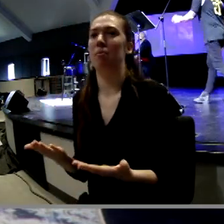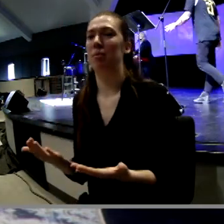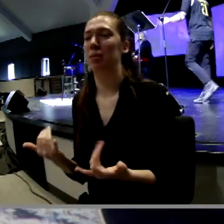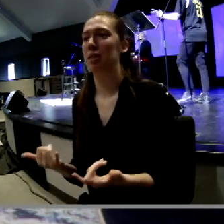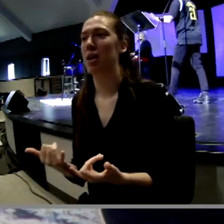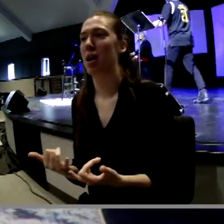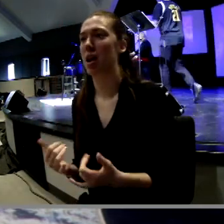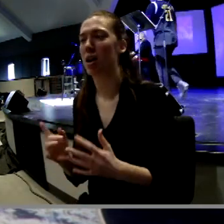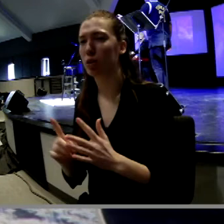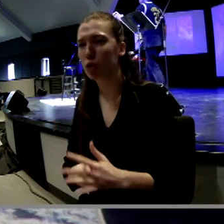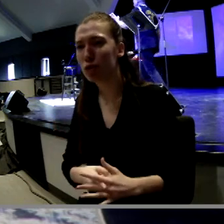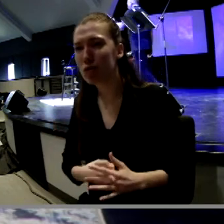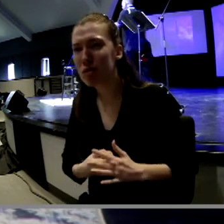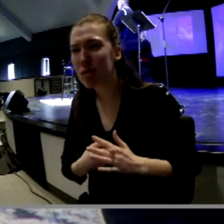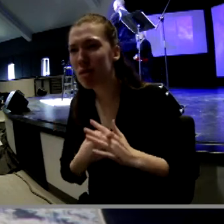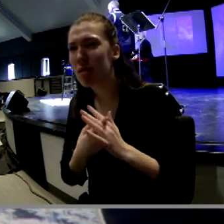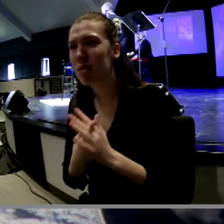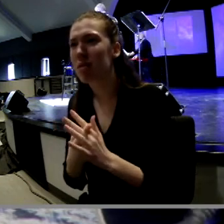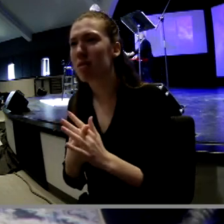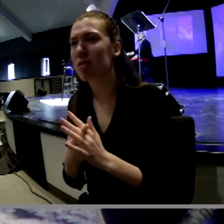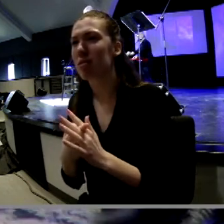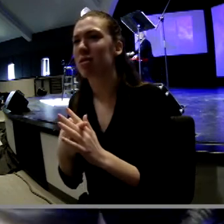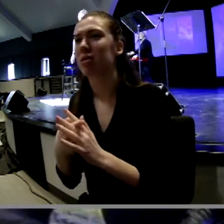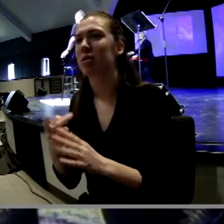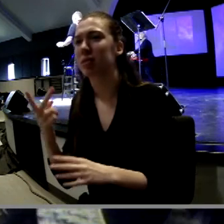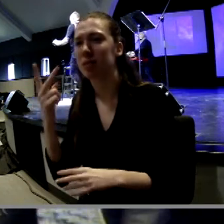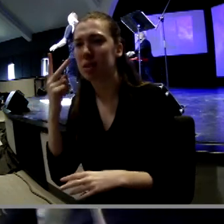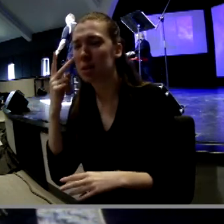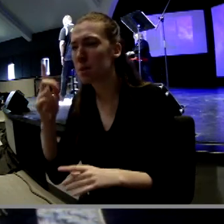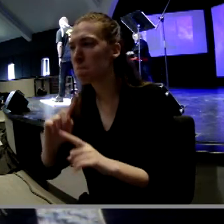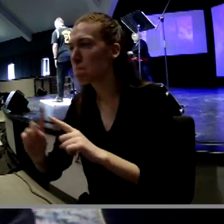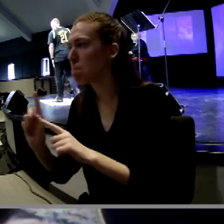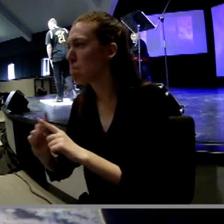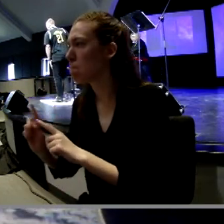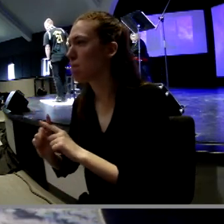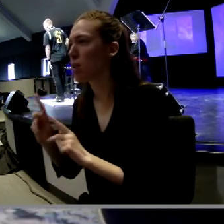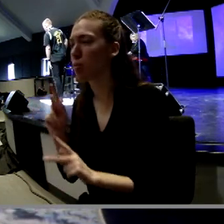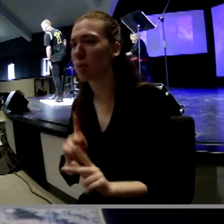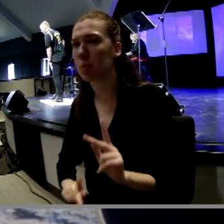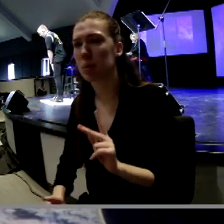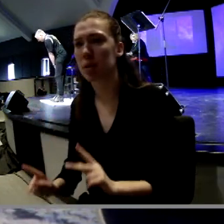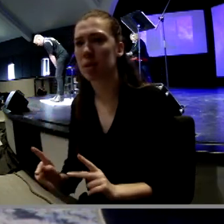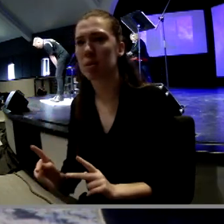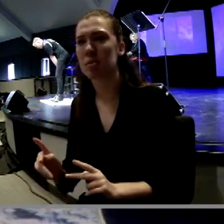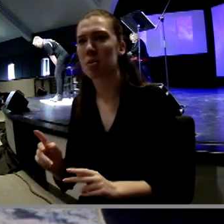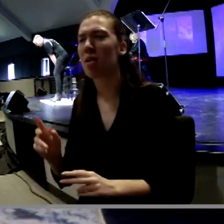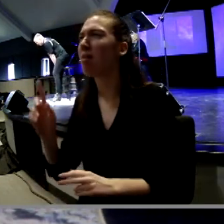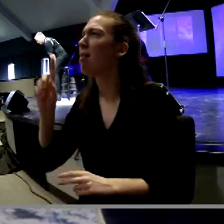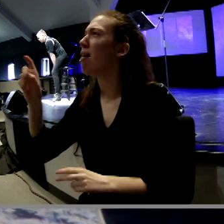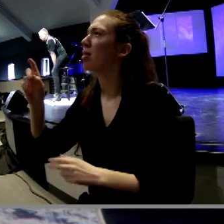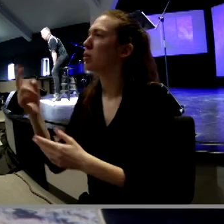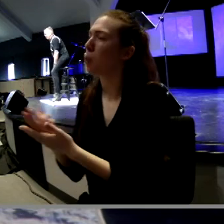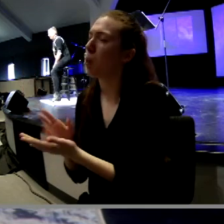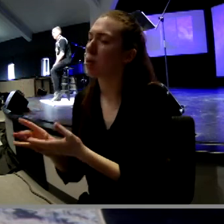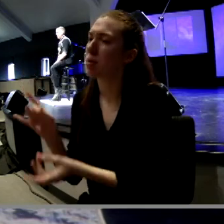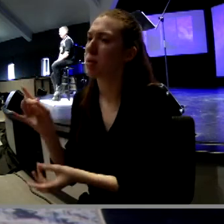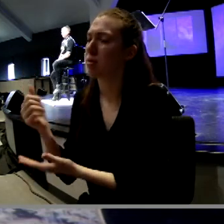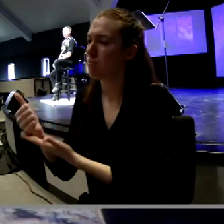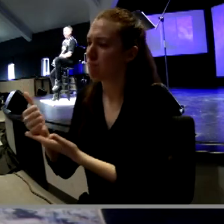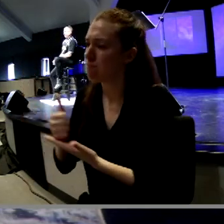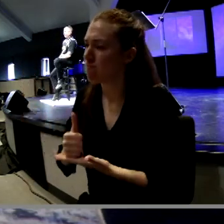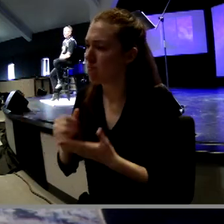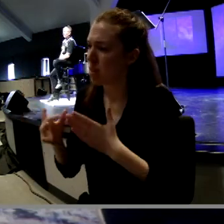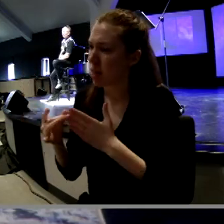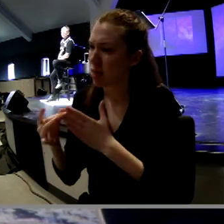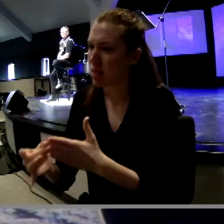start seeing people in different soils and start asking the Holy Spirit to start to guide you to cultivate that